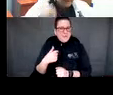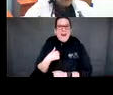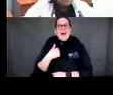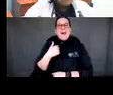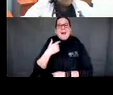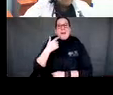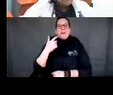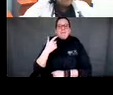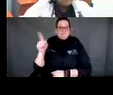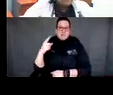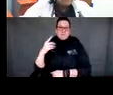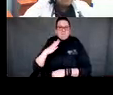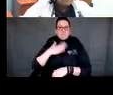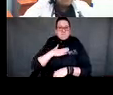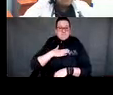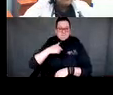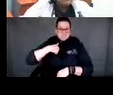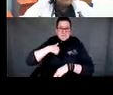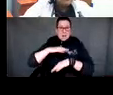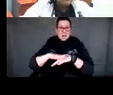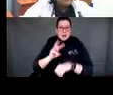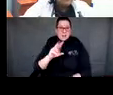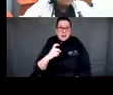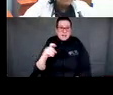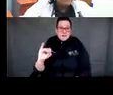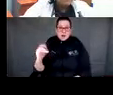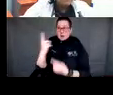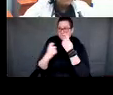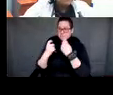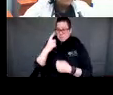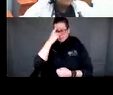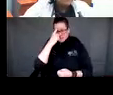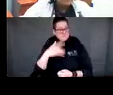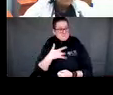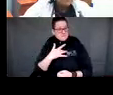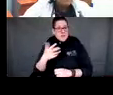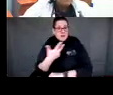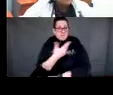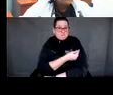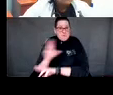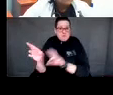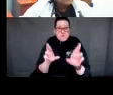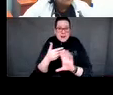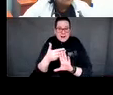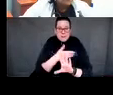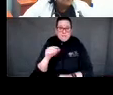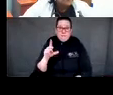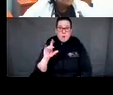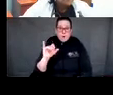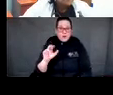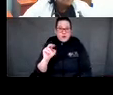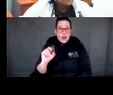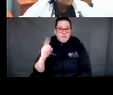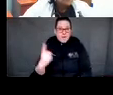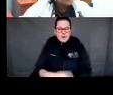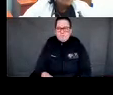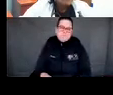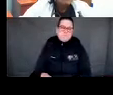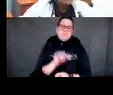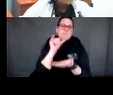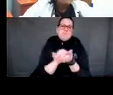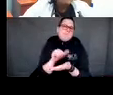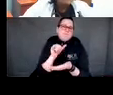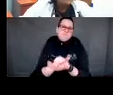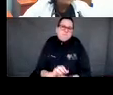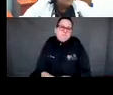WWXI and they were asking me if we thought a vaccine could be ready by the end of the year. And I said no way, because no one had